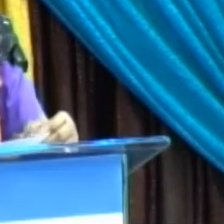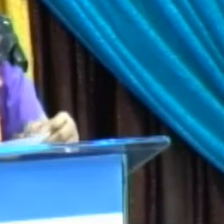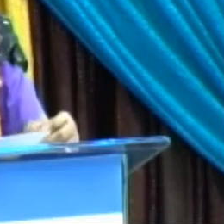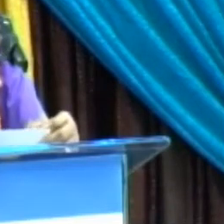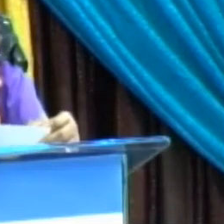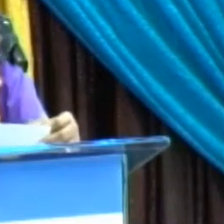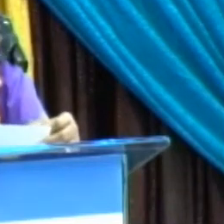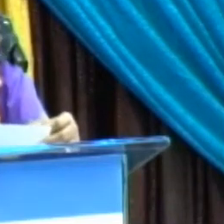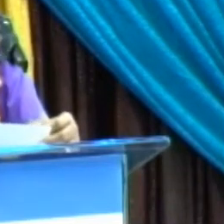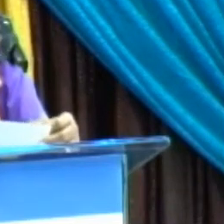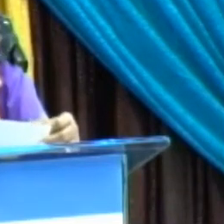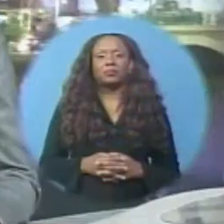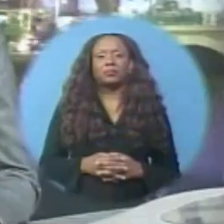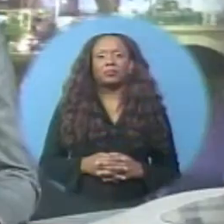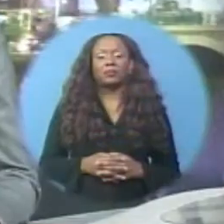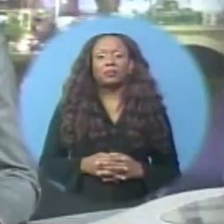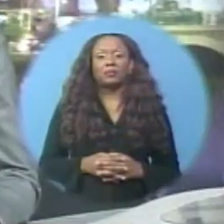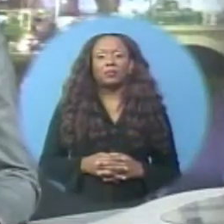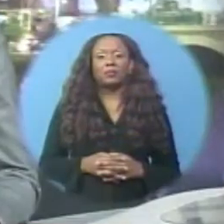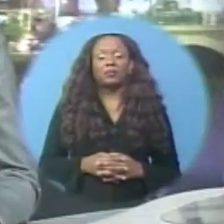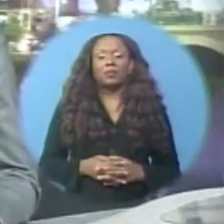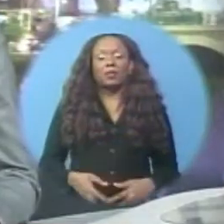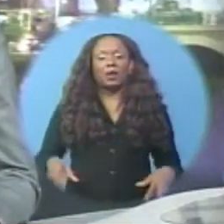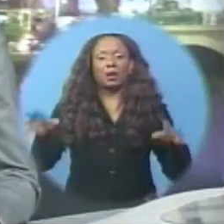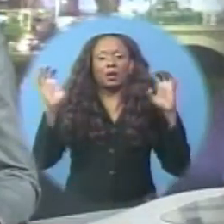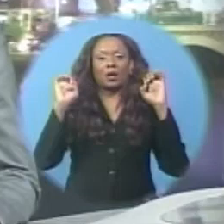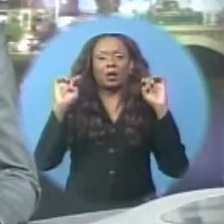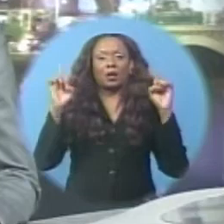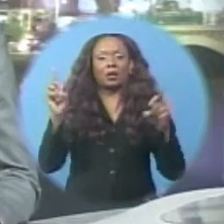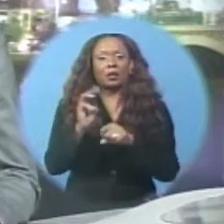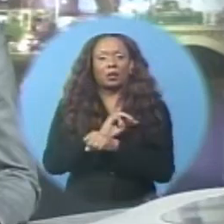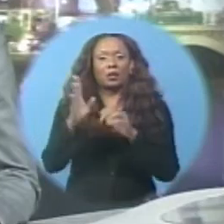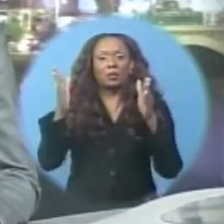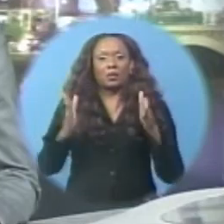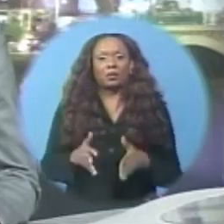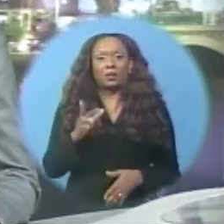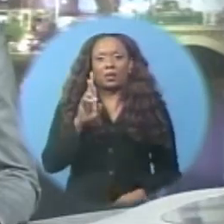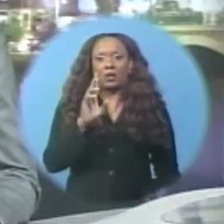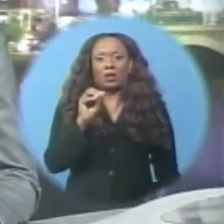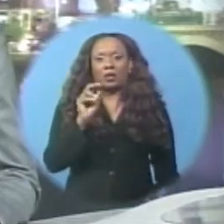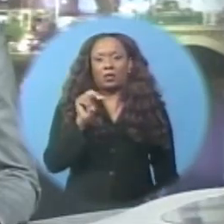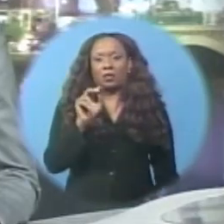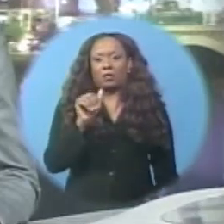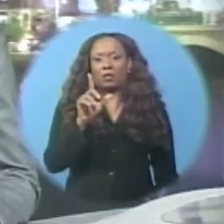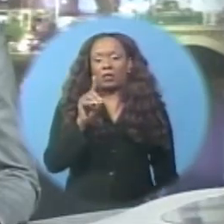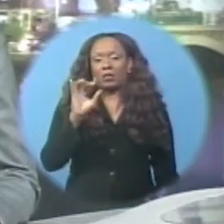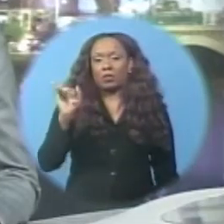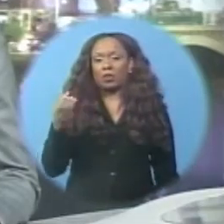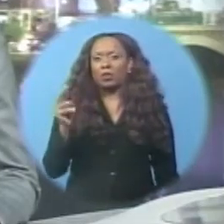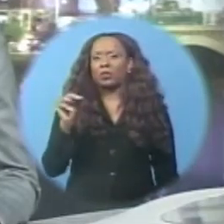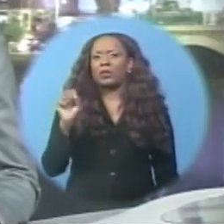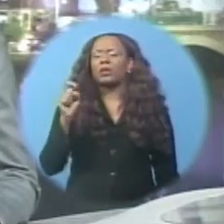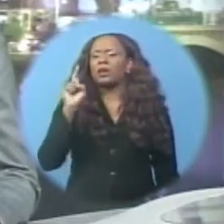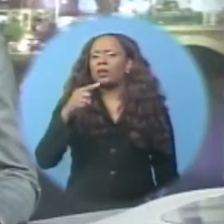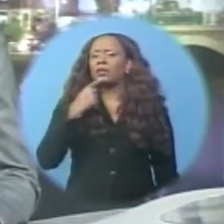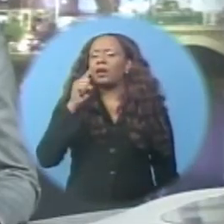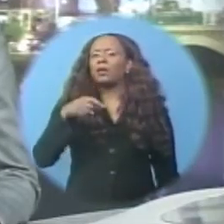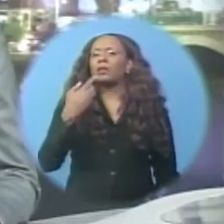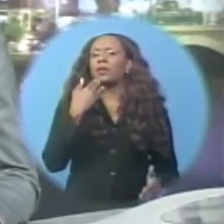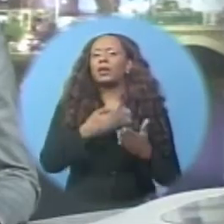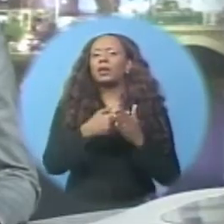and the world outside. Education Minister Ronald Jones has appealed to parents to be good role models for their